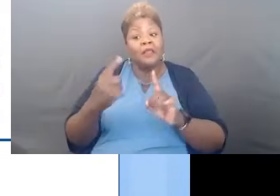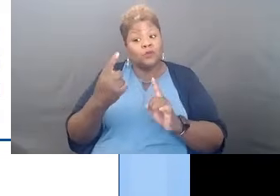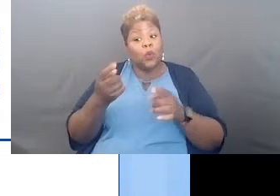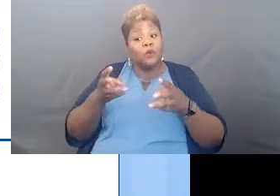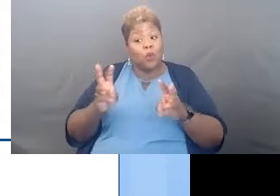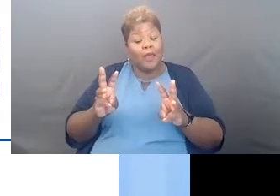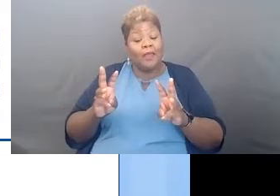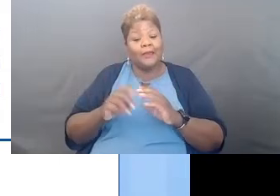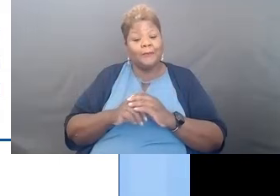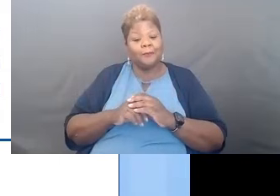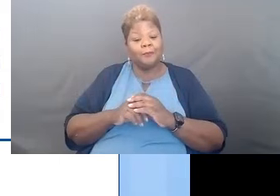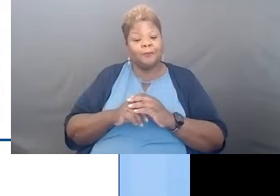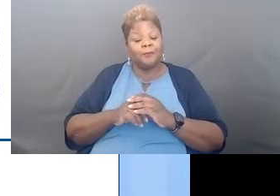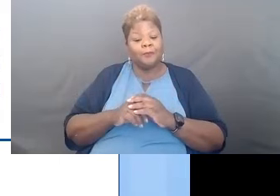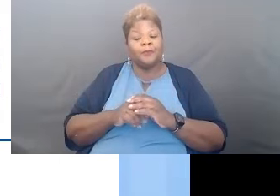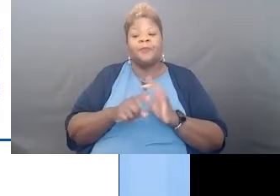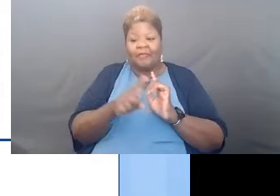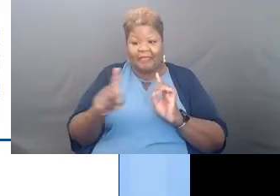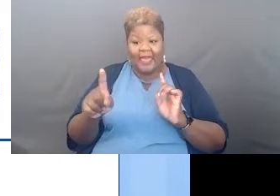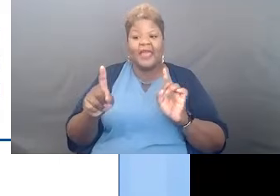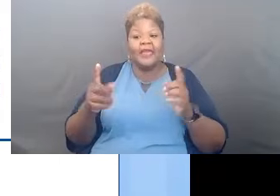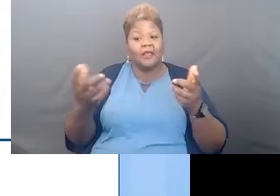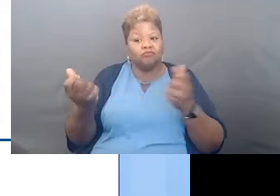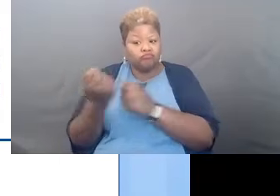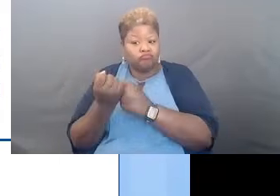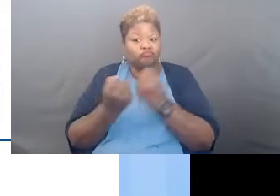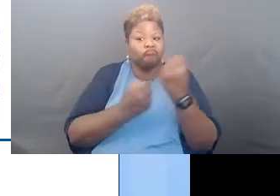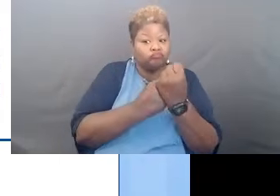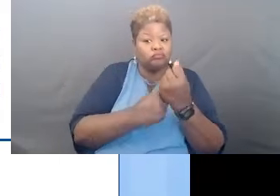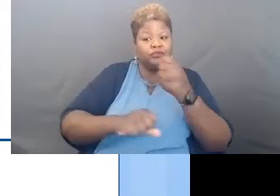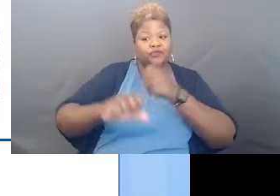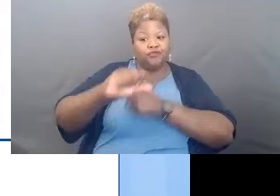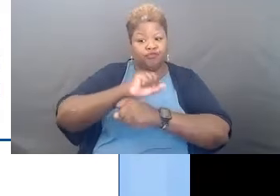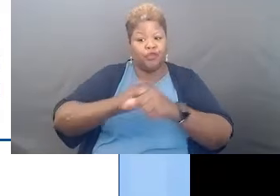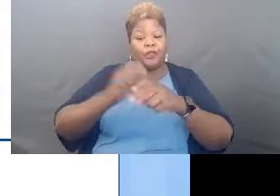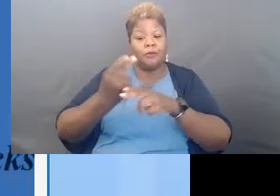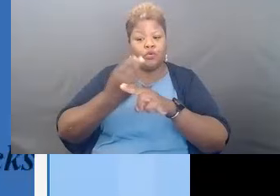that they can complement each other and be used together.